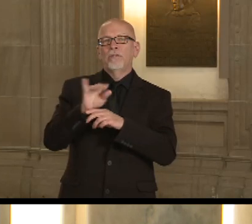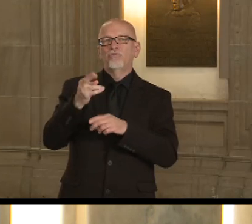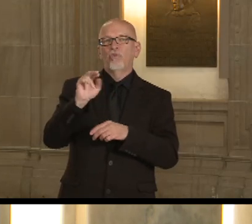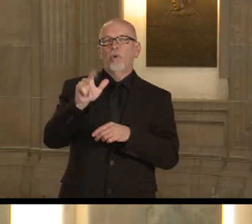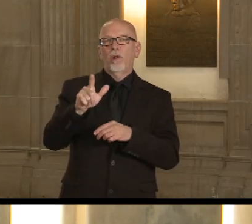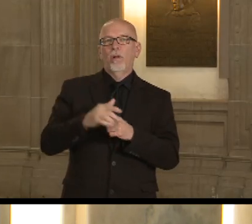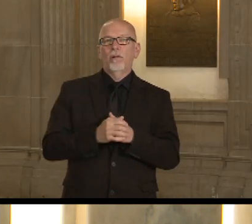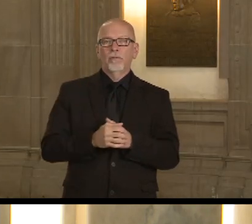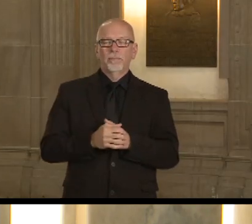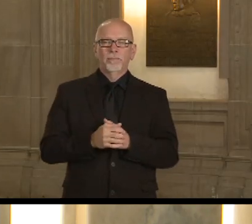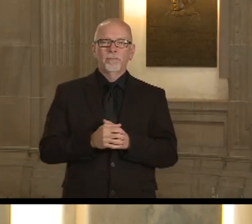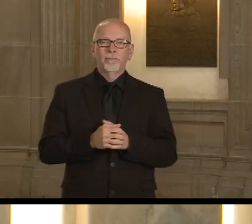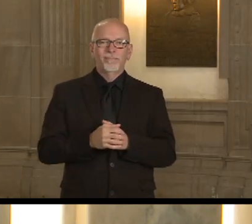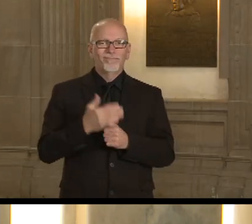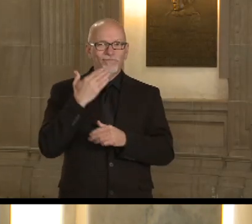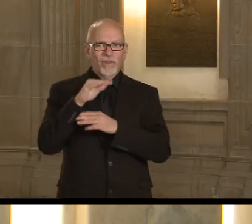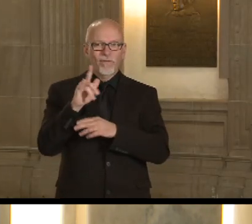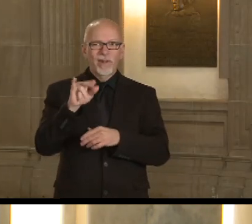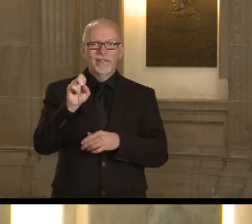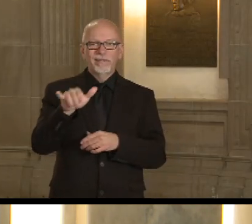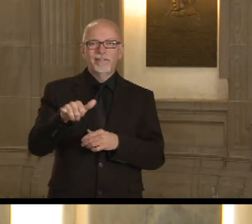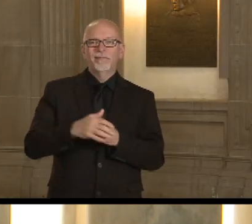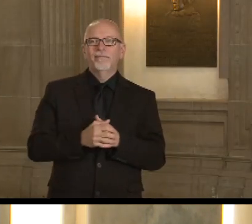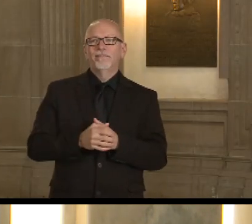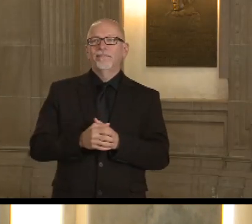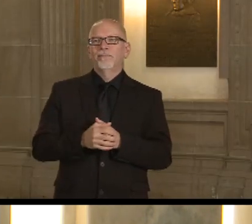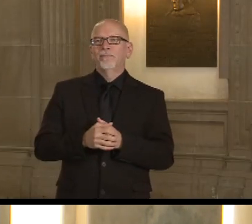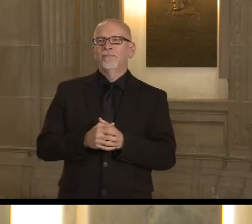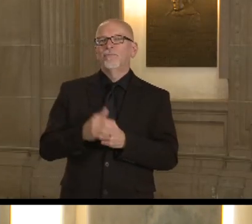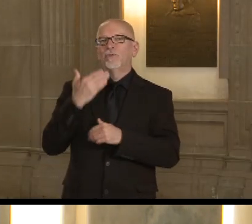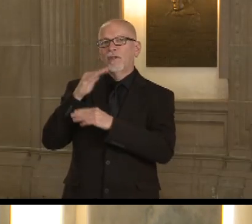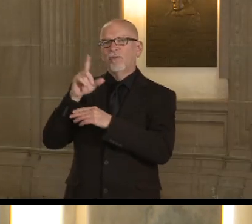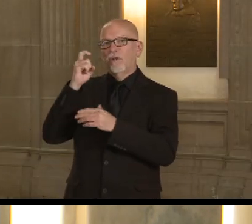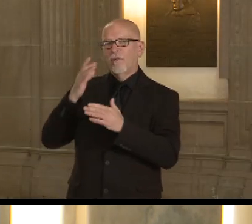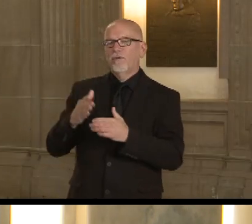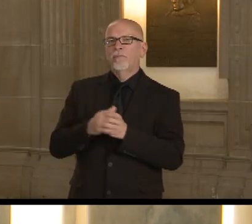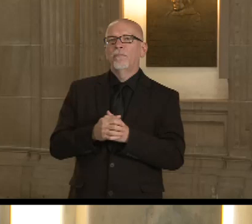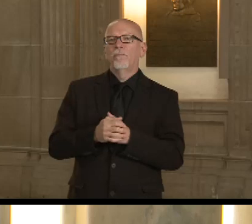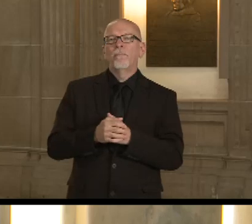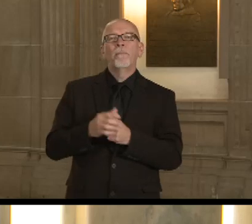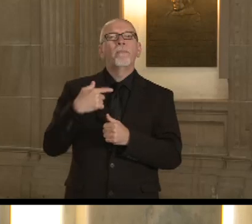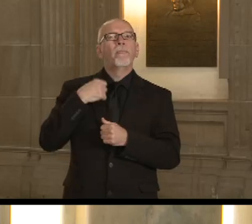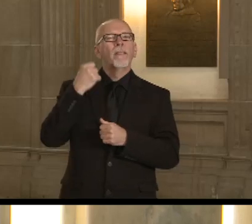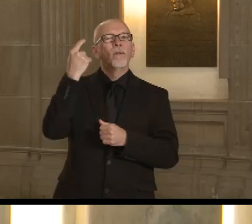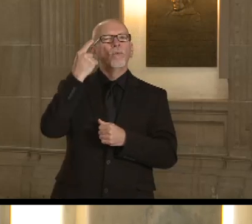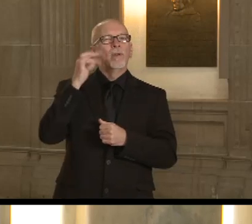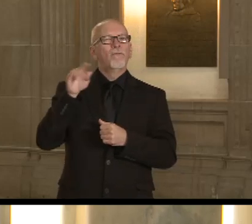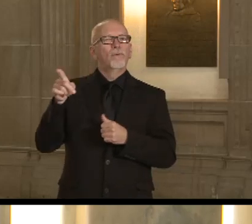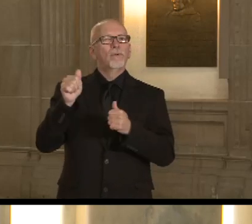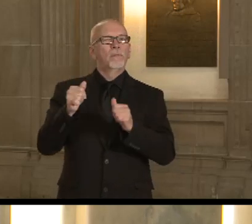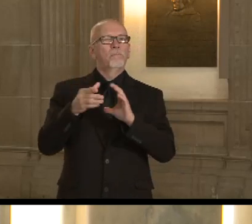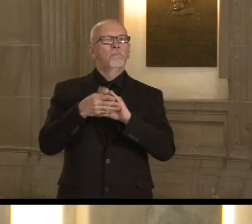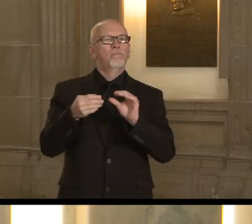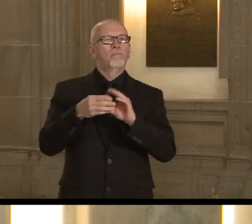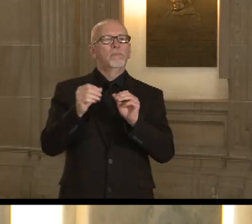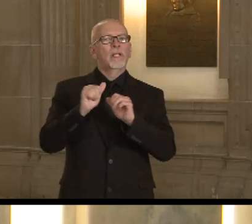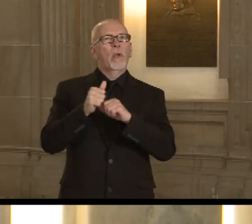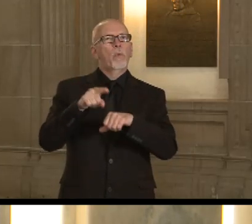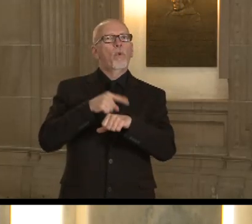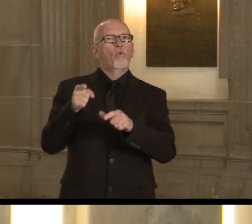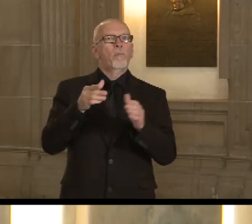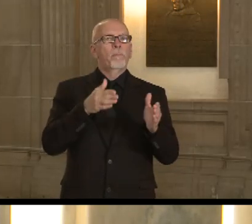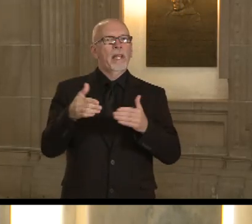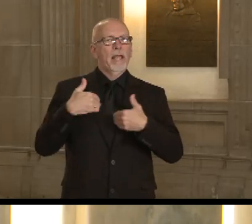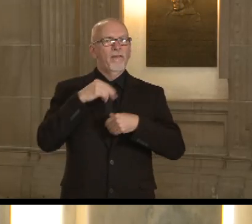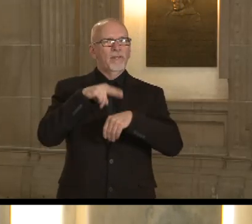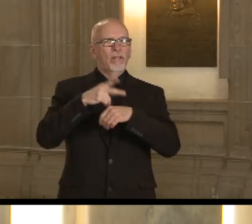Journal. Afternoon, Lindsay. Good afternoon, Governor. I was wondering if you could comment on how long you plan to